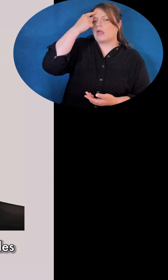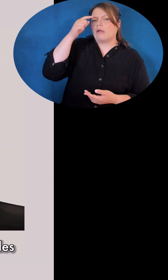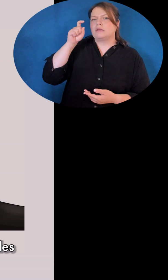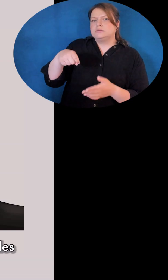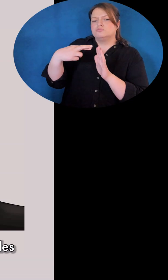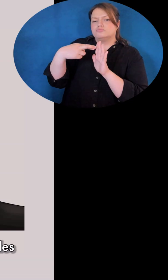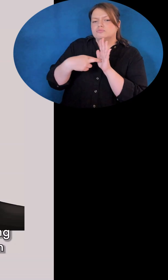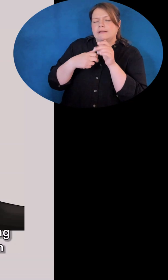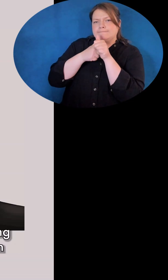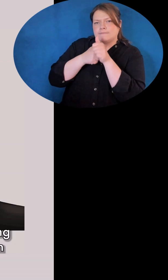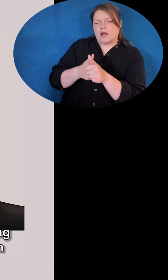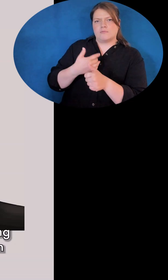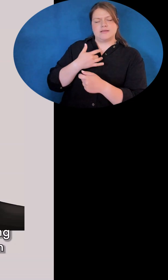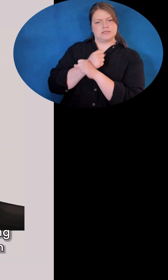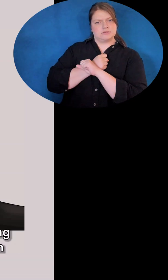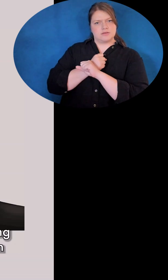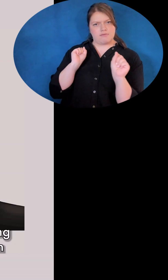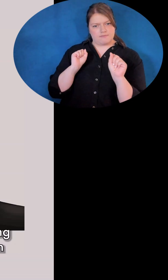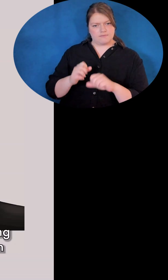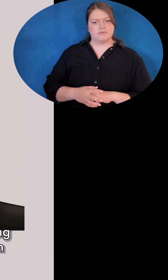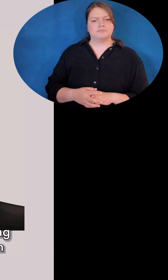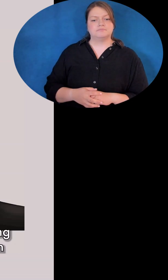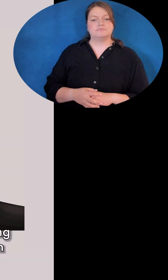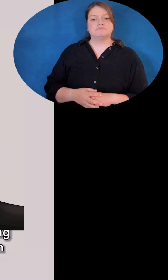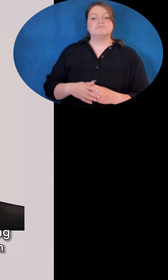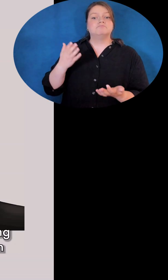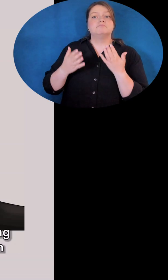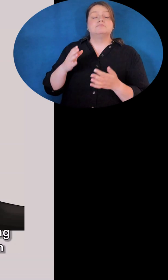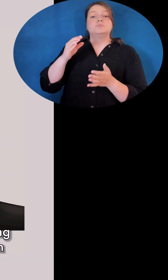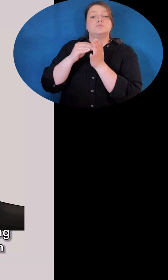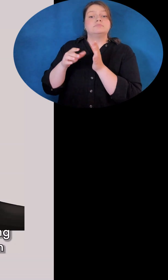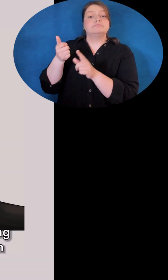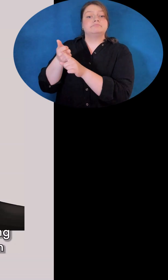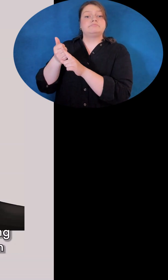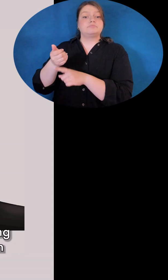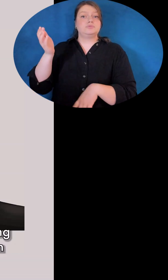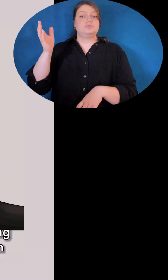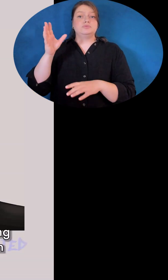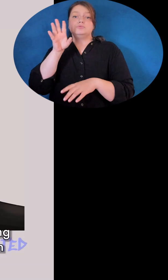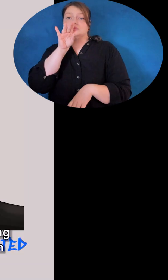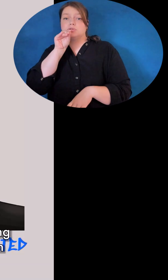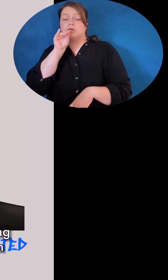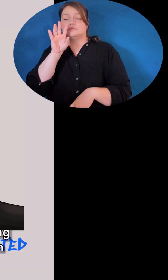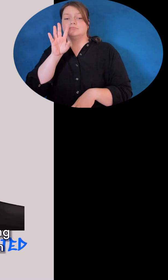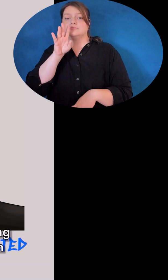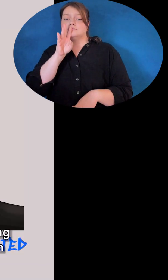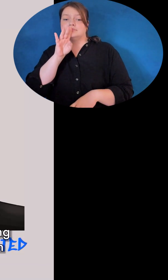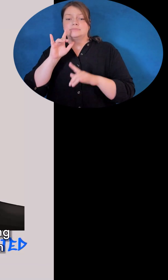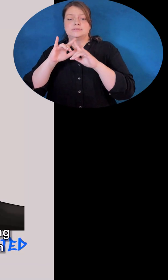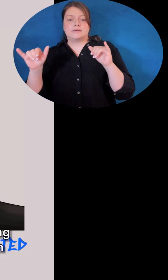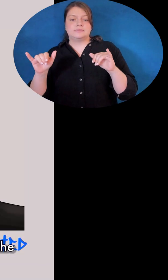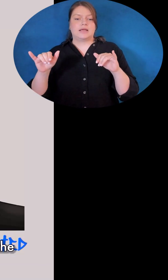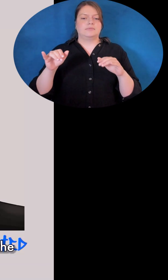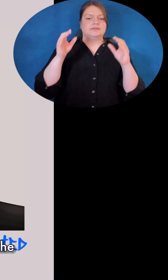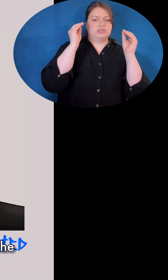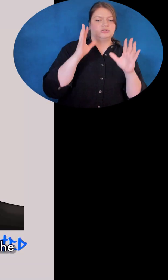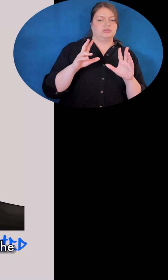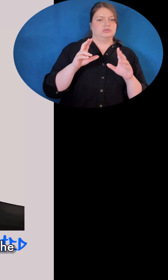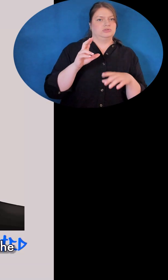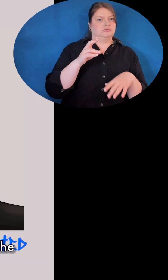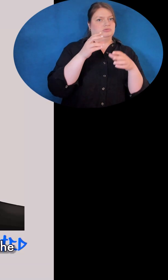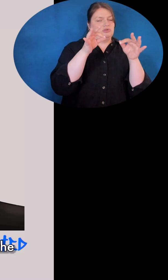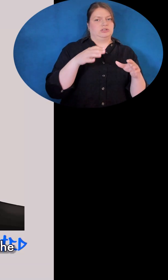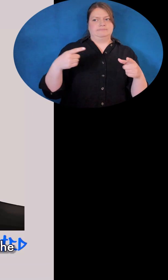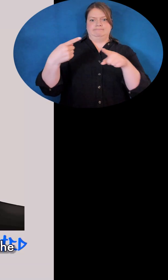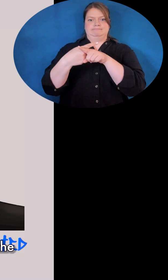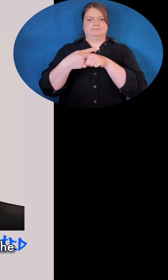to feel safe. Maybe the students talking during the teacher's directions broke, in Morgan's perception, the